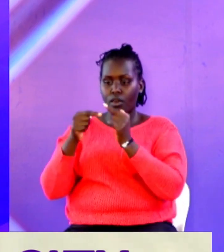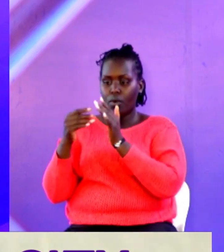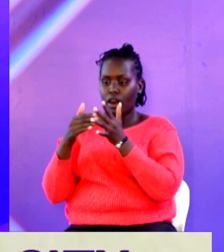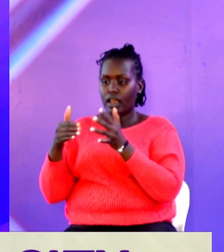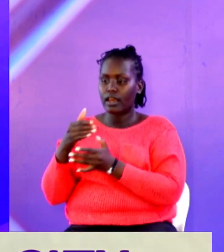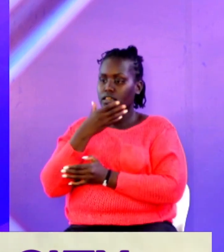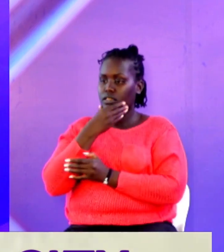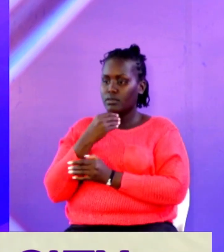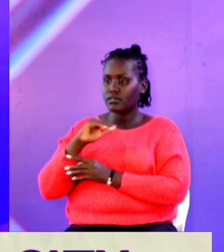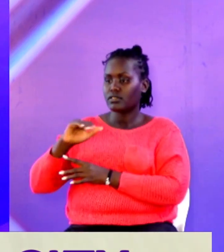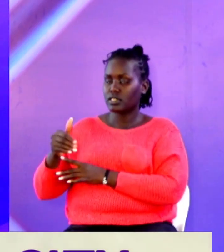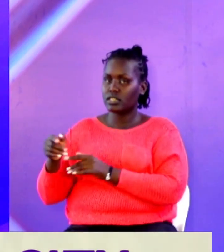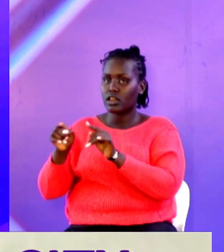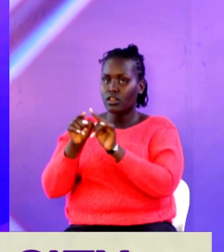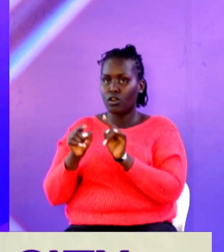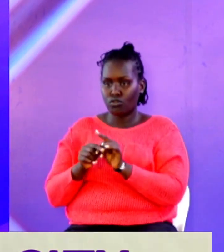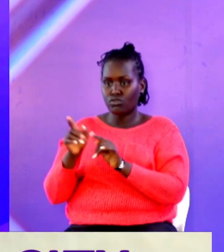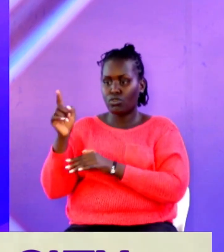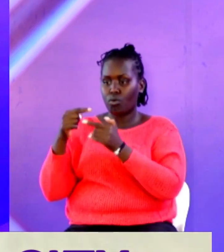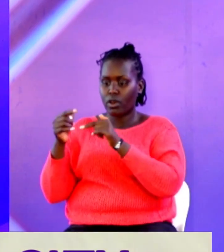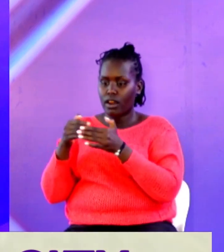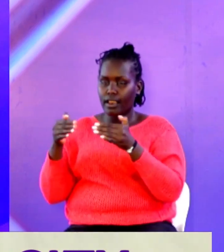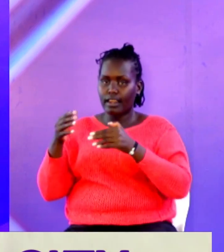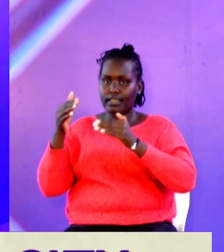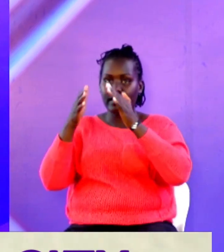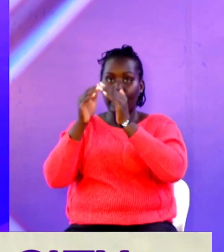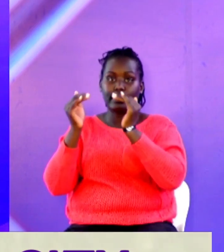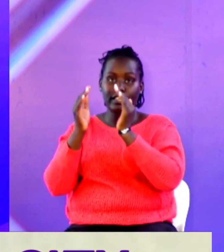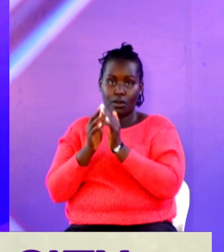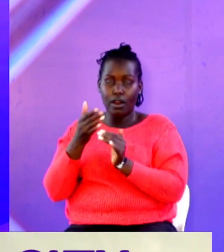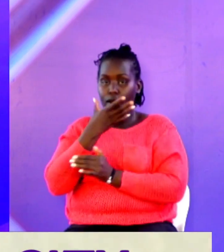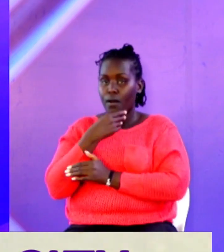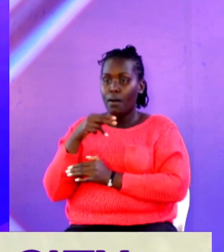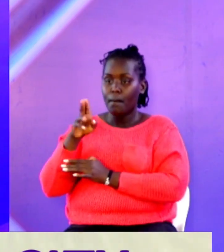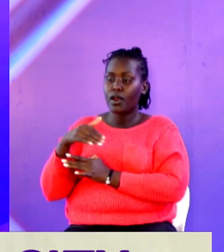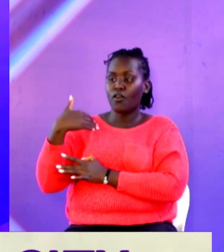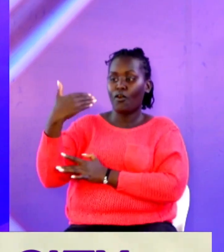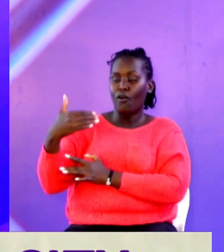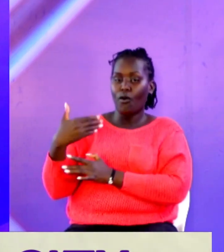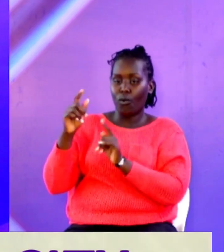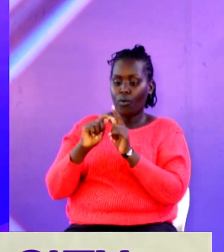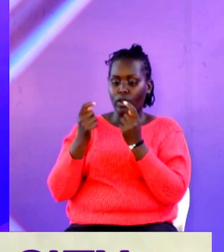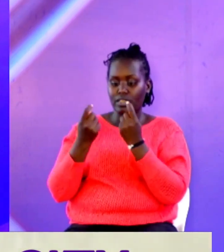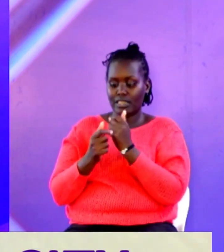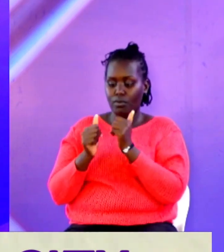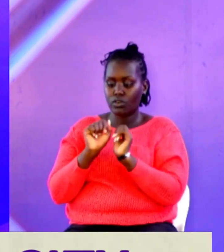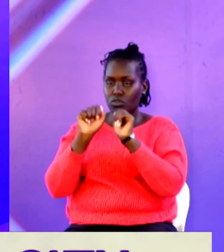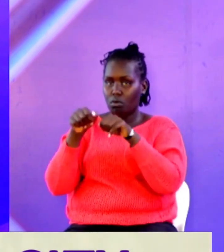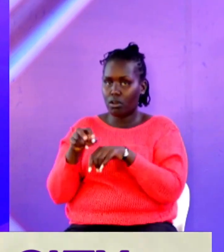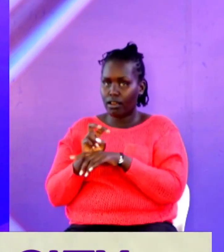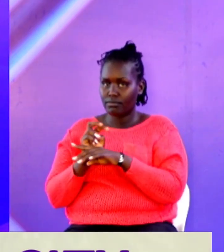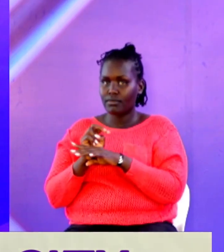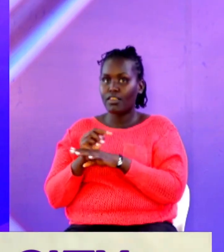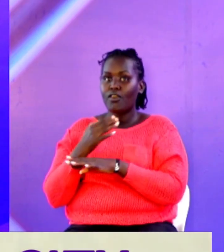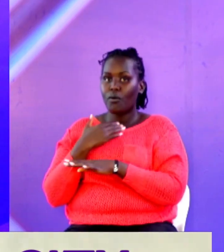was in the FA. They also beat Arsenal. So Manchester United is always a team that you could look up to when